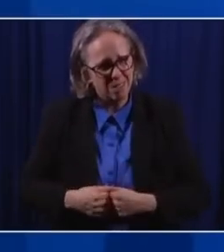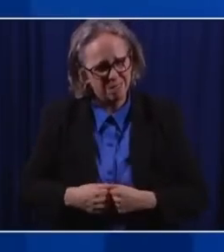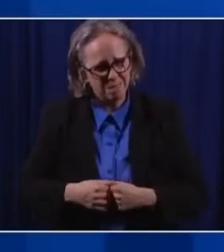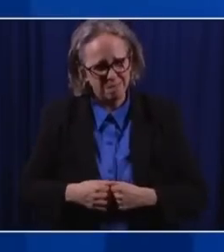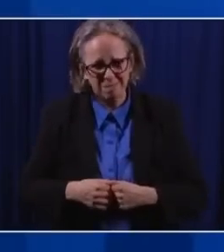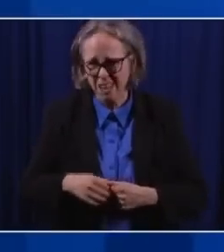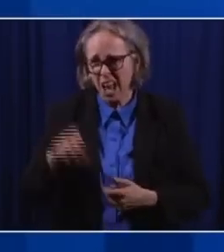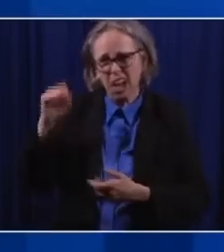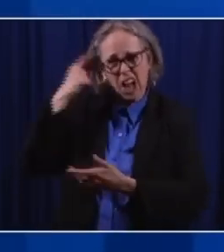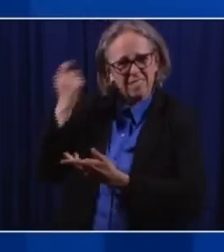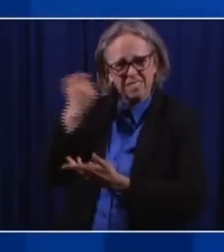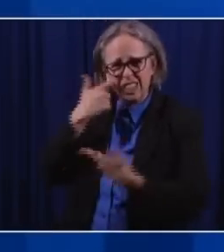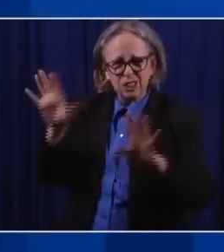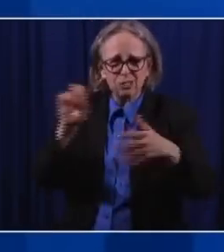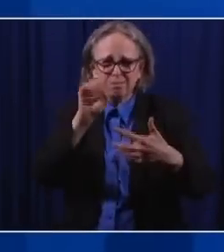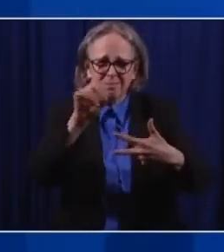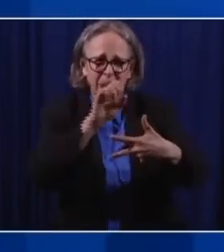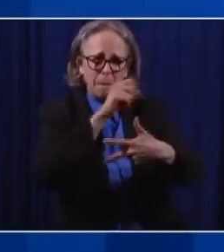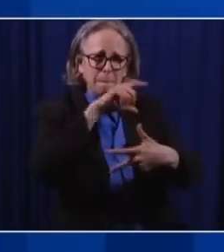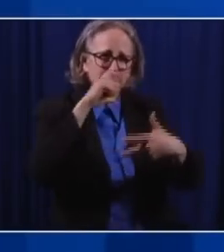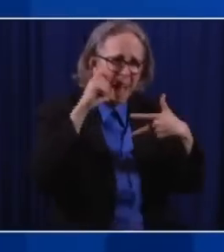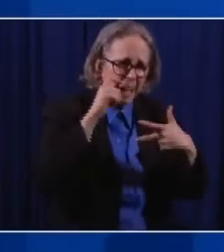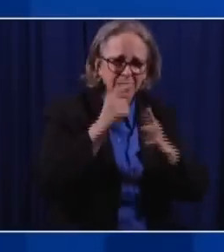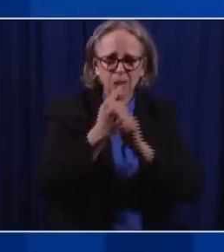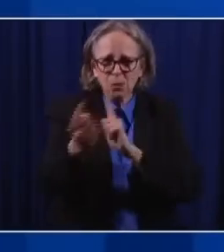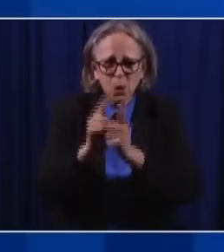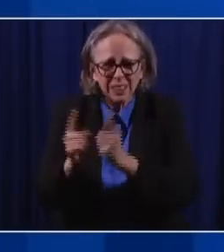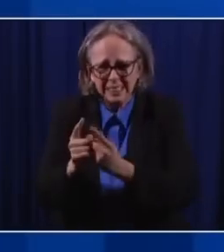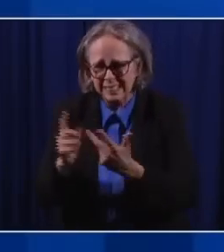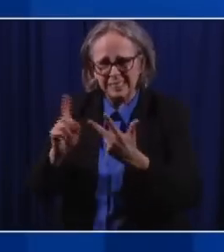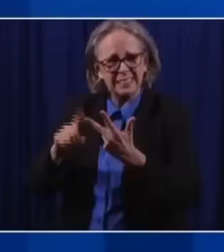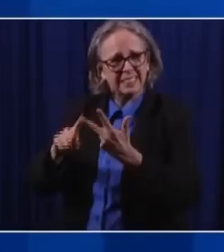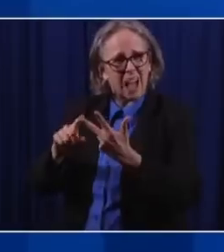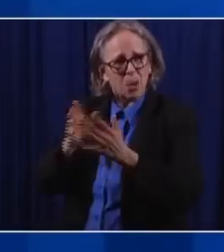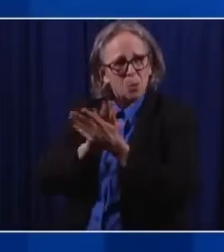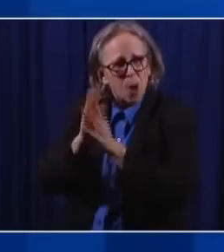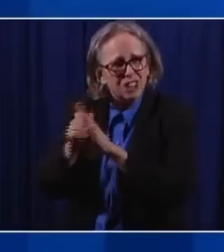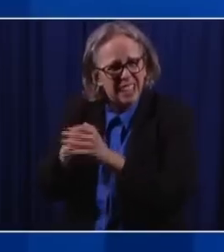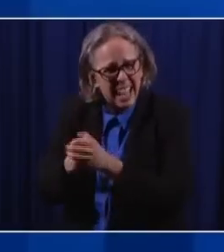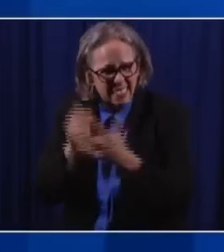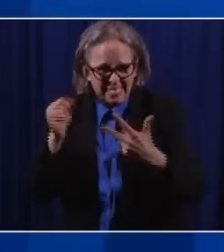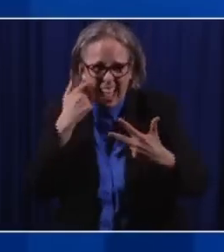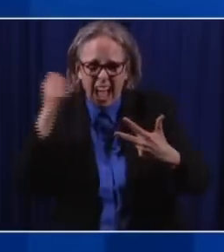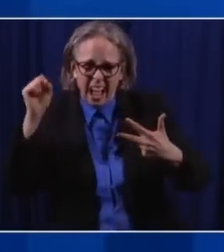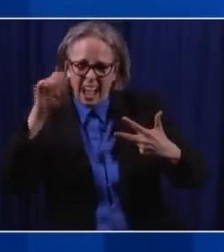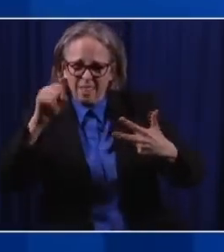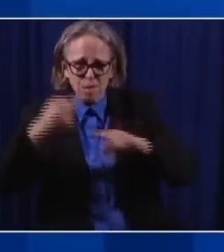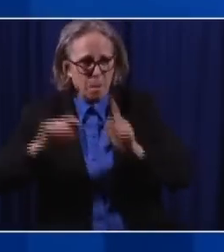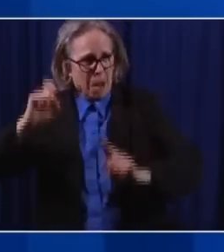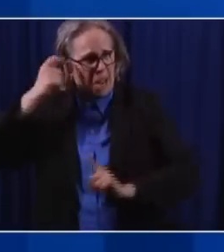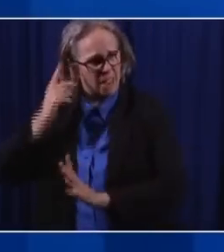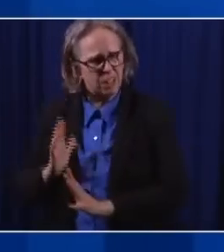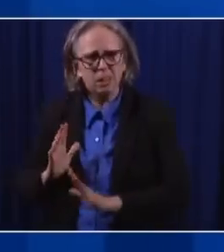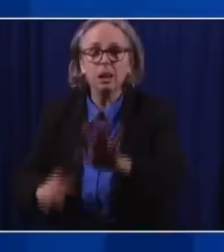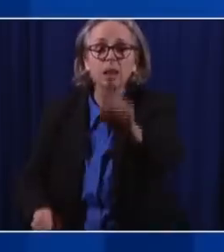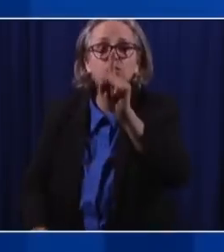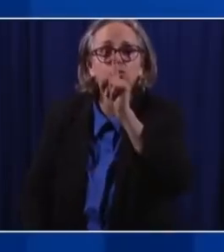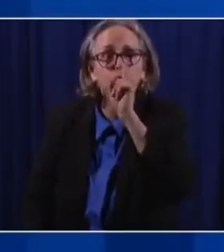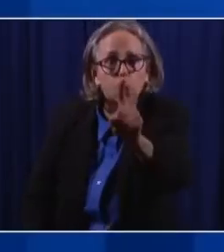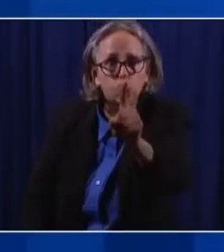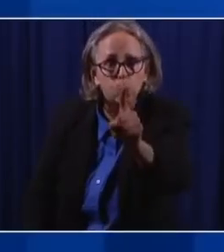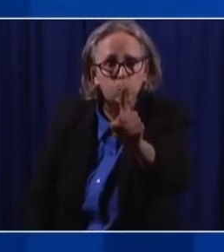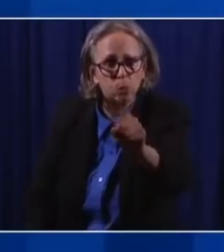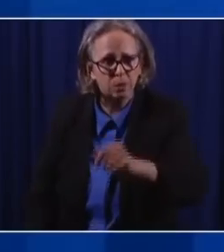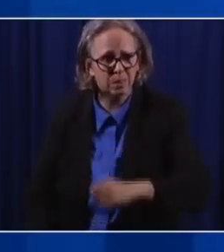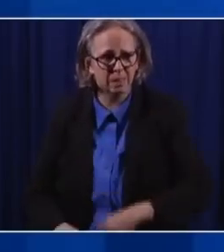our distance, washing our hands, protecting vulnerable populations. You know, much of it is really similar to what our mothers taught us to do during